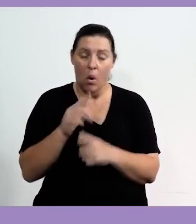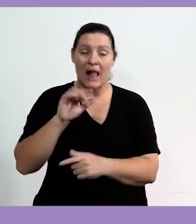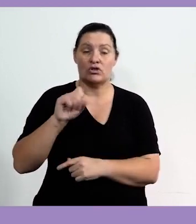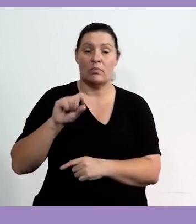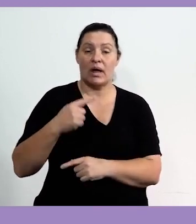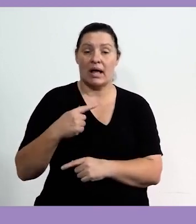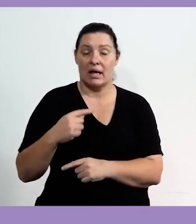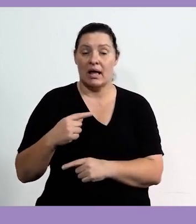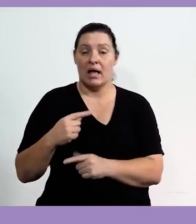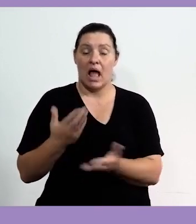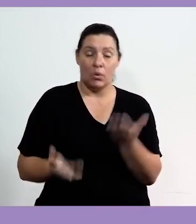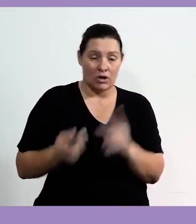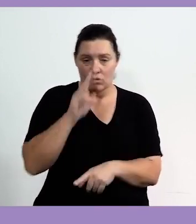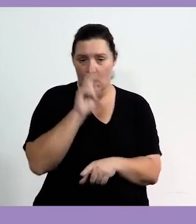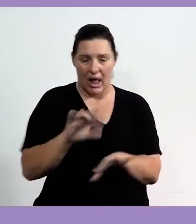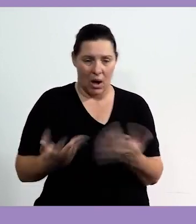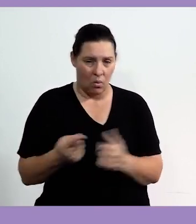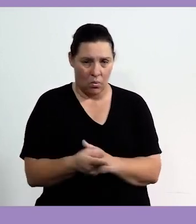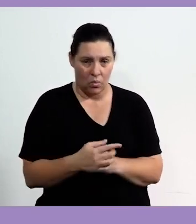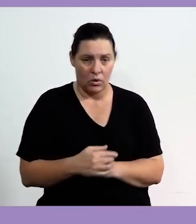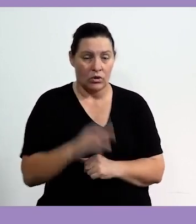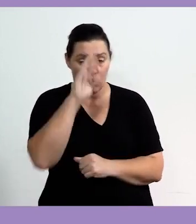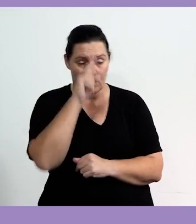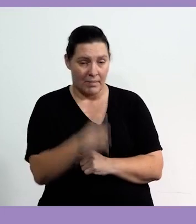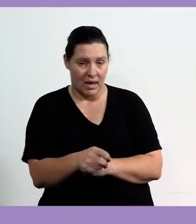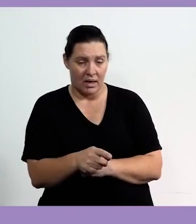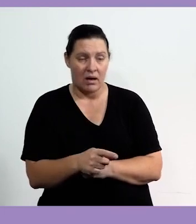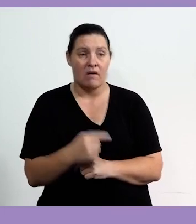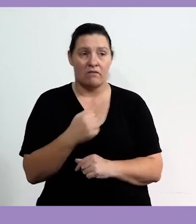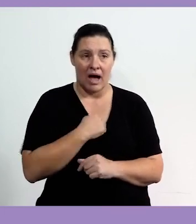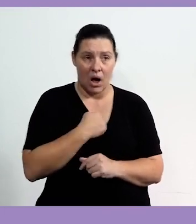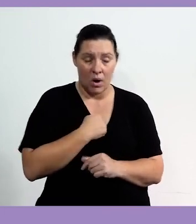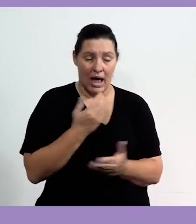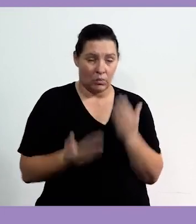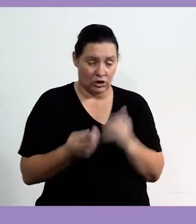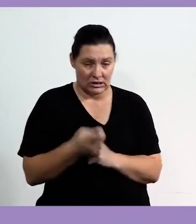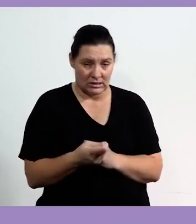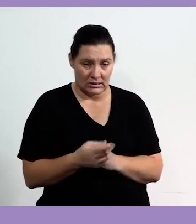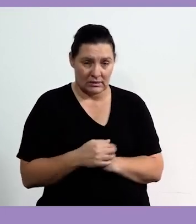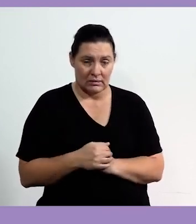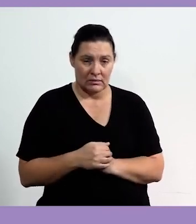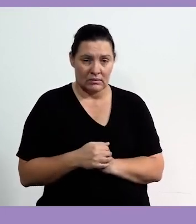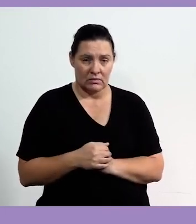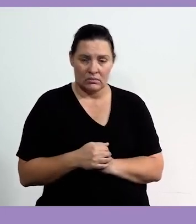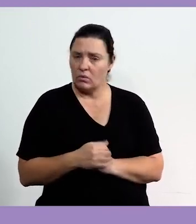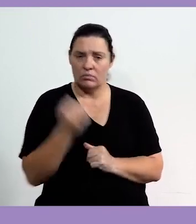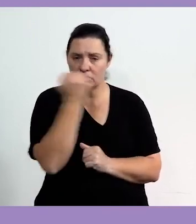what is our algebraic equation going to look like? So remember, for our algebraic equation,